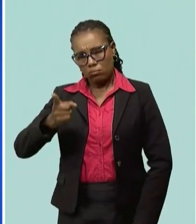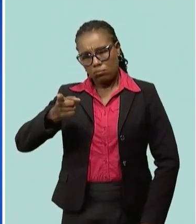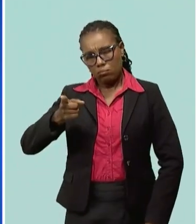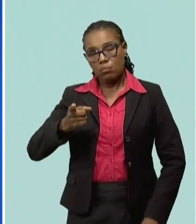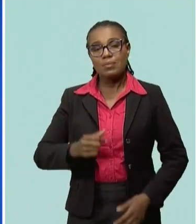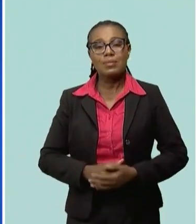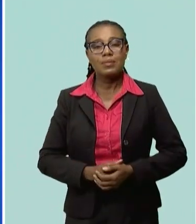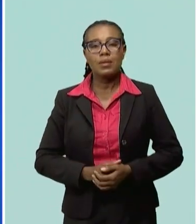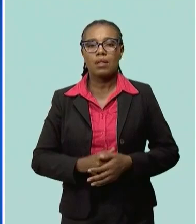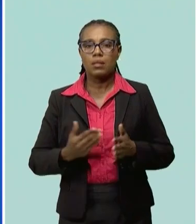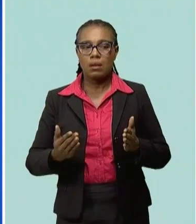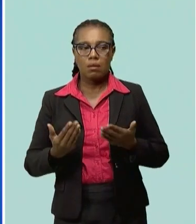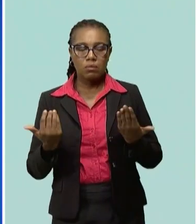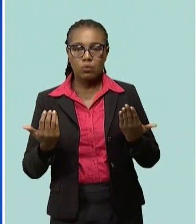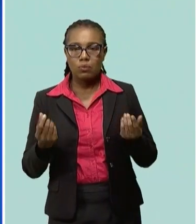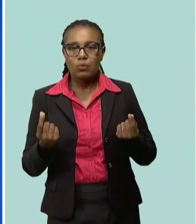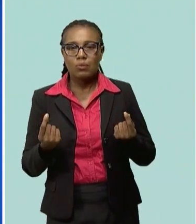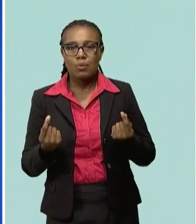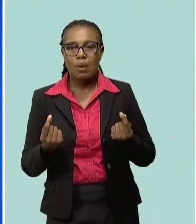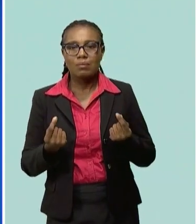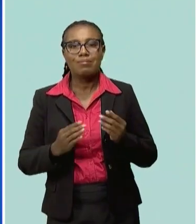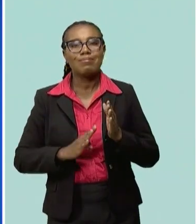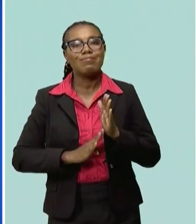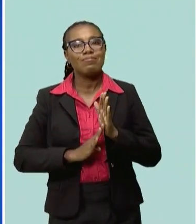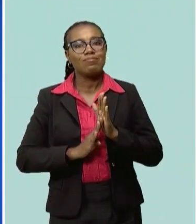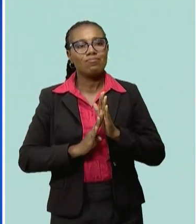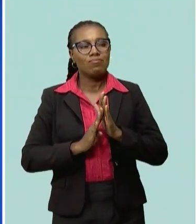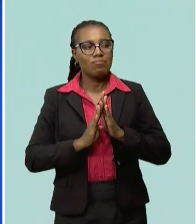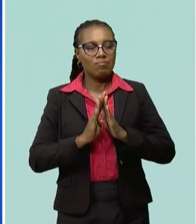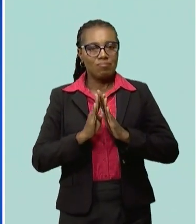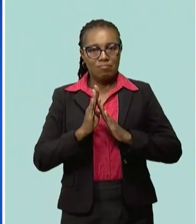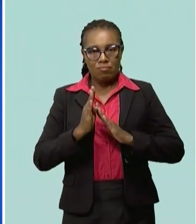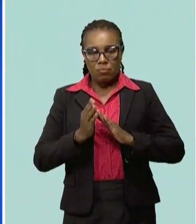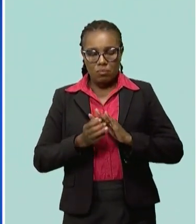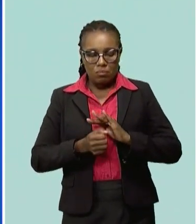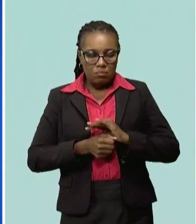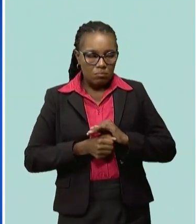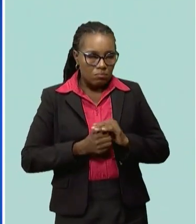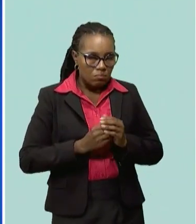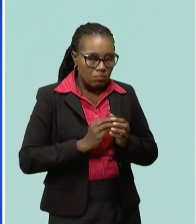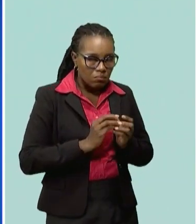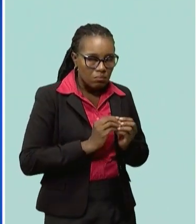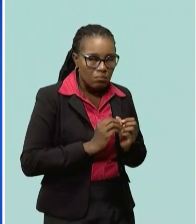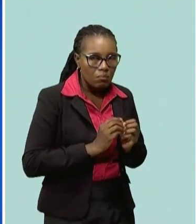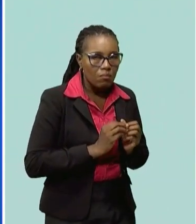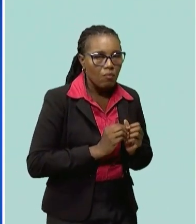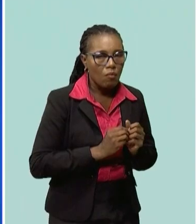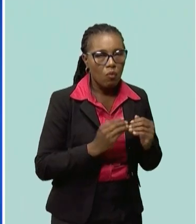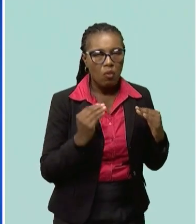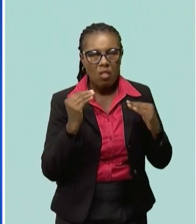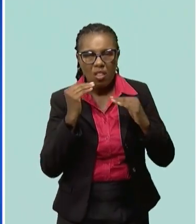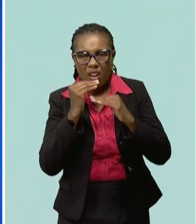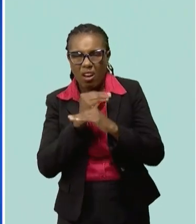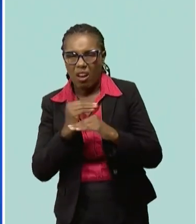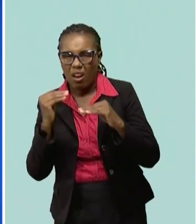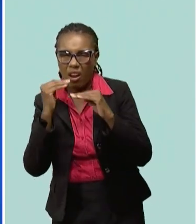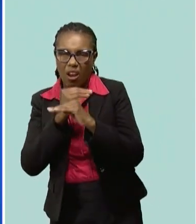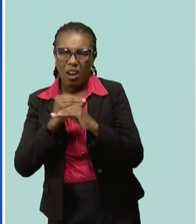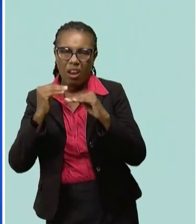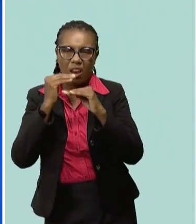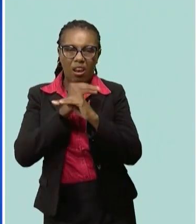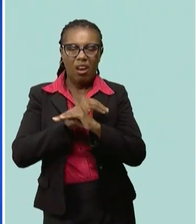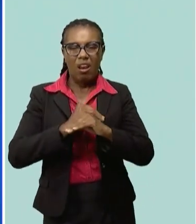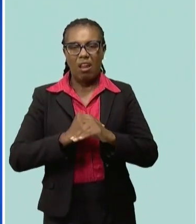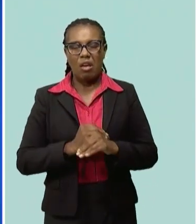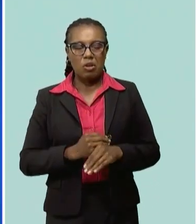agree to, they then develop this whole thing about being deceptive. And with that comes the lying and